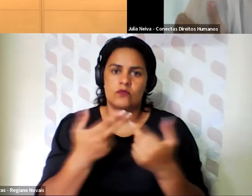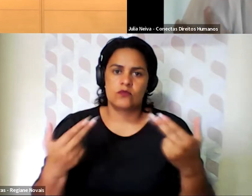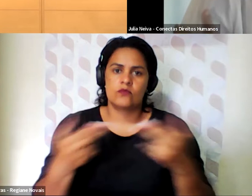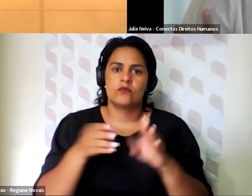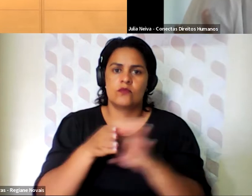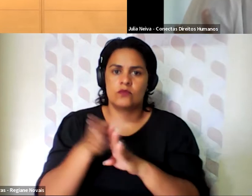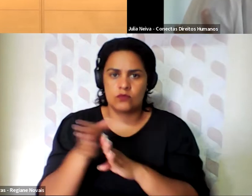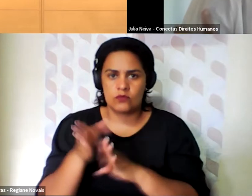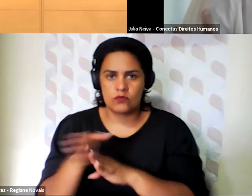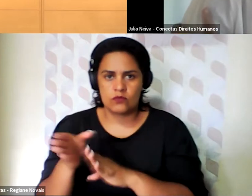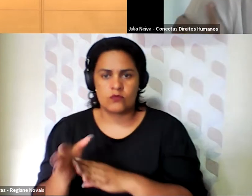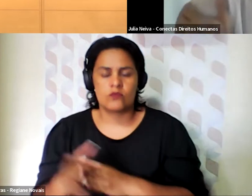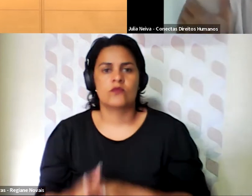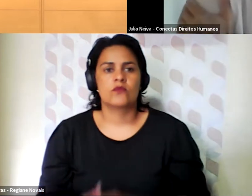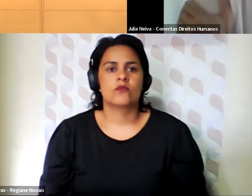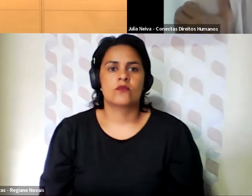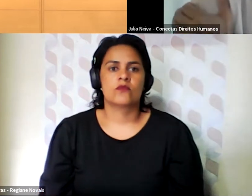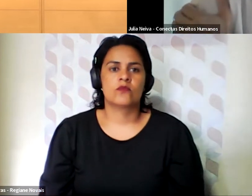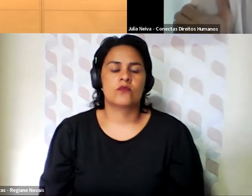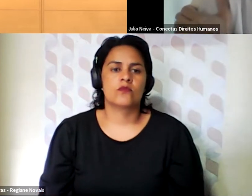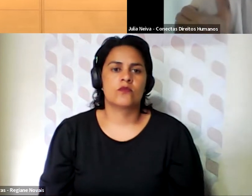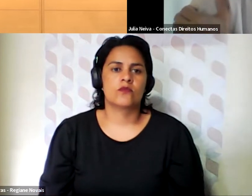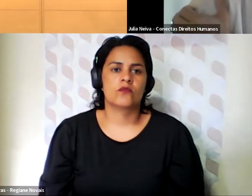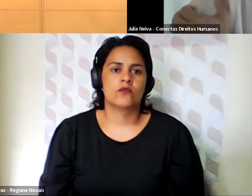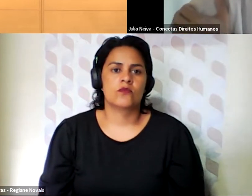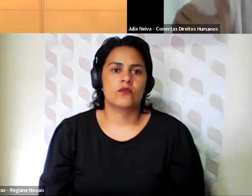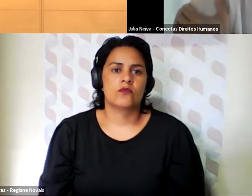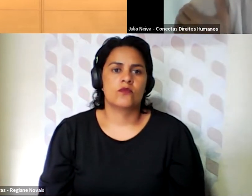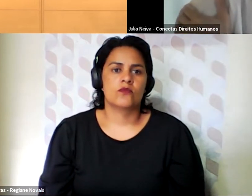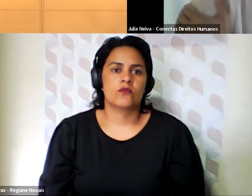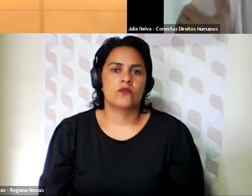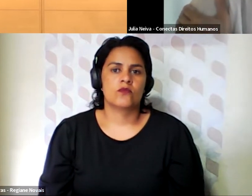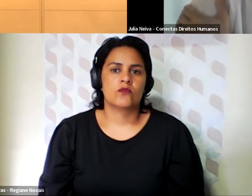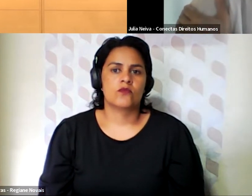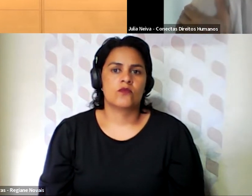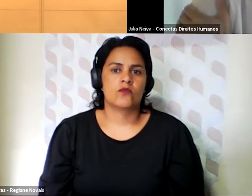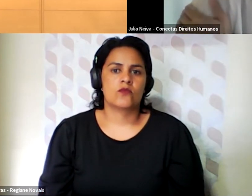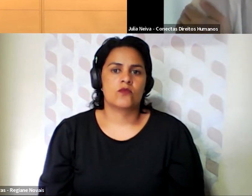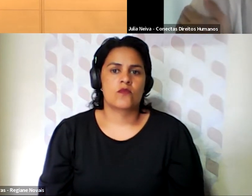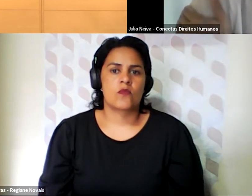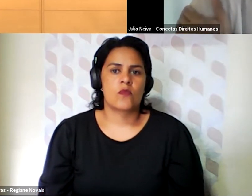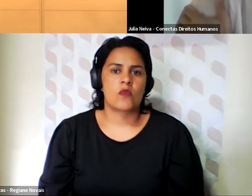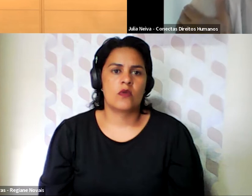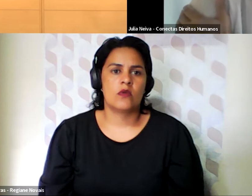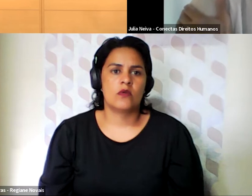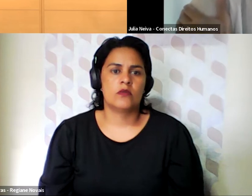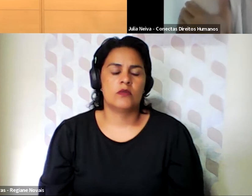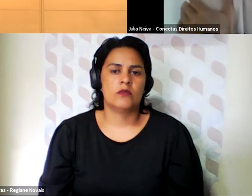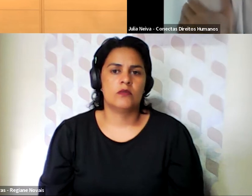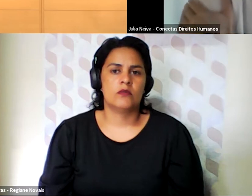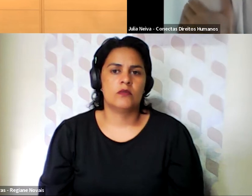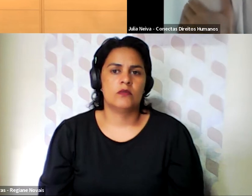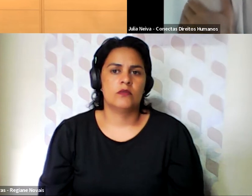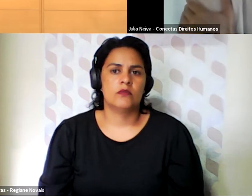by the UK. In that exercise, the Secretariat did exactly that. They took the main recommendations and they